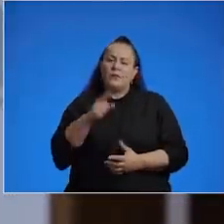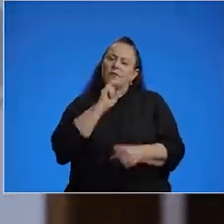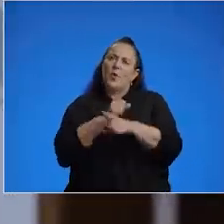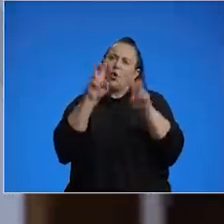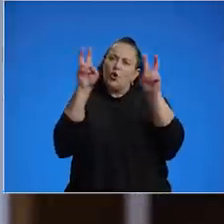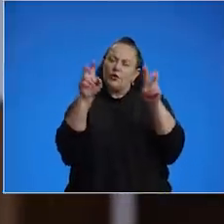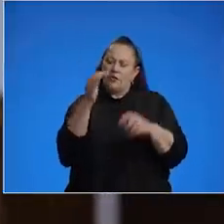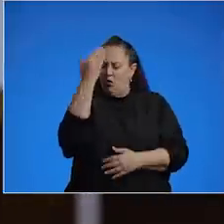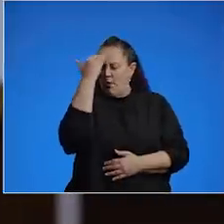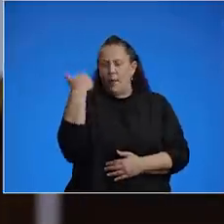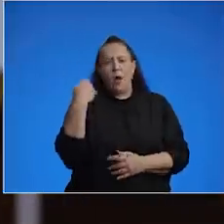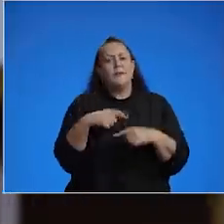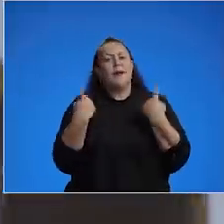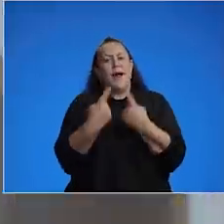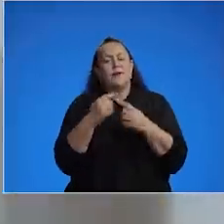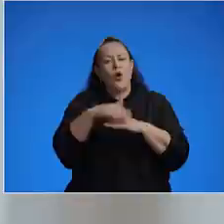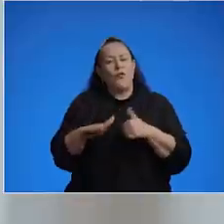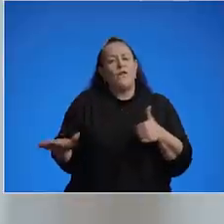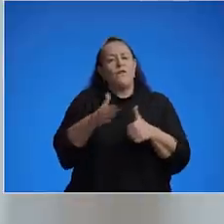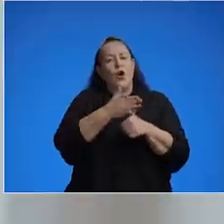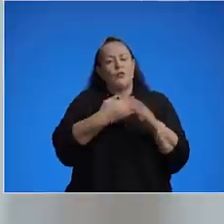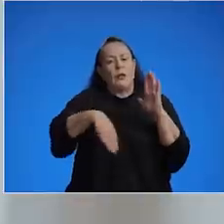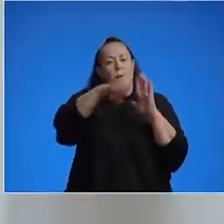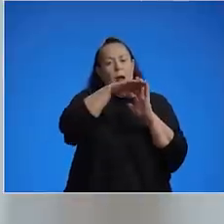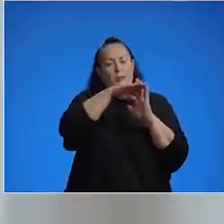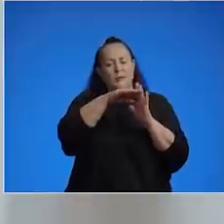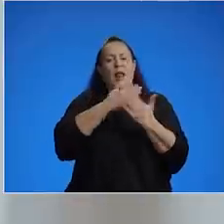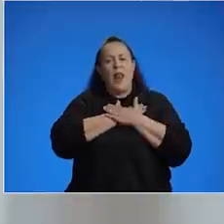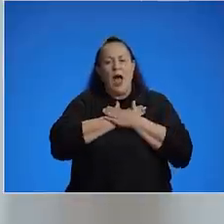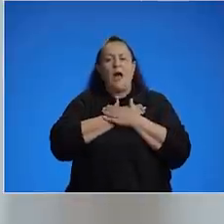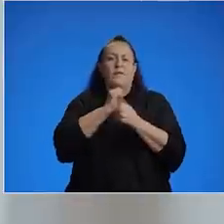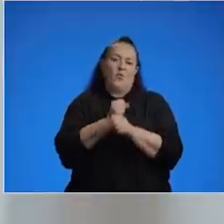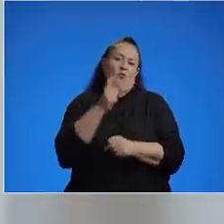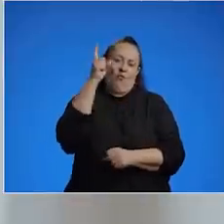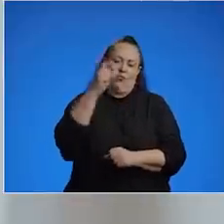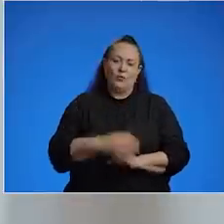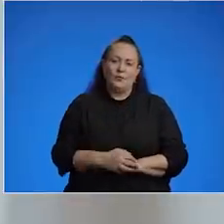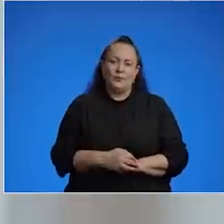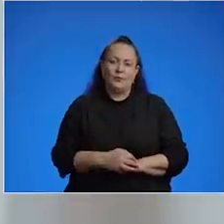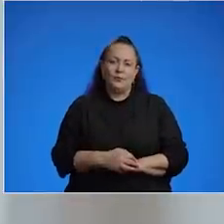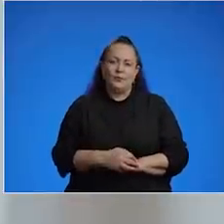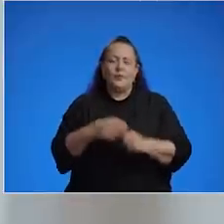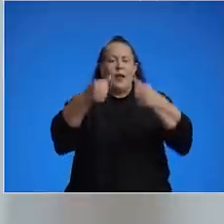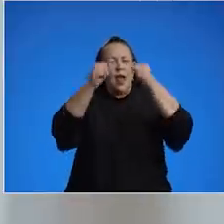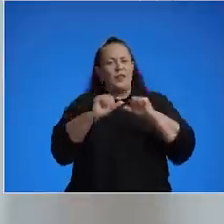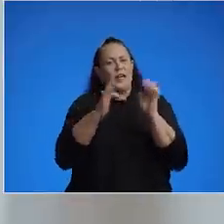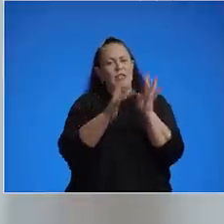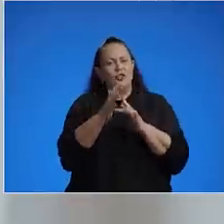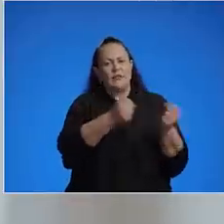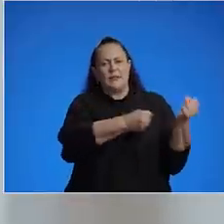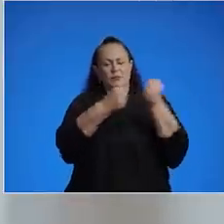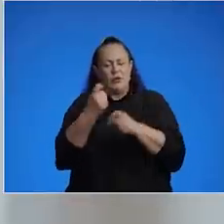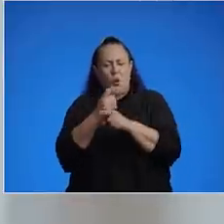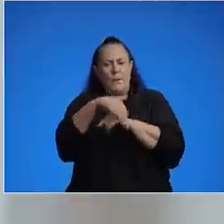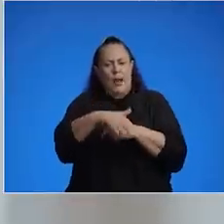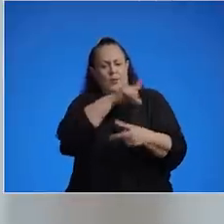first commandment, love your God. Then Jesus takes us into a different place. He takes us into loving